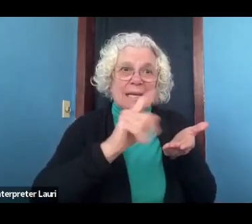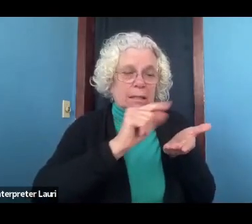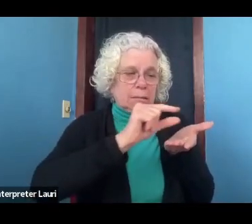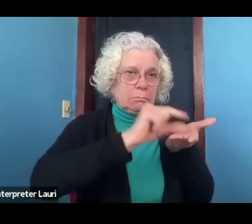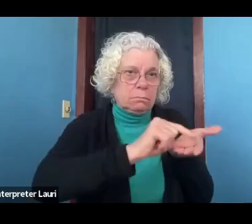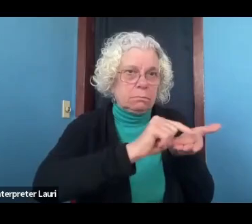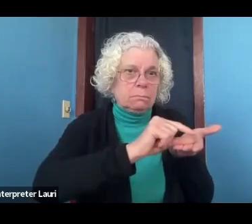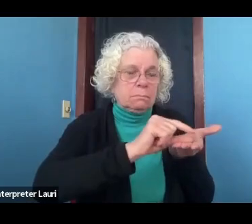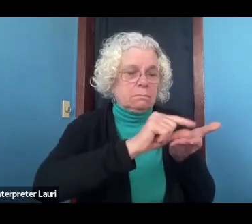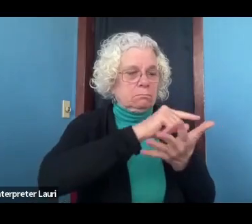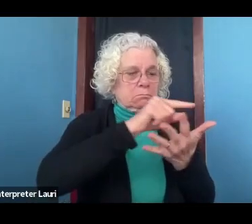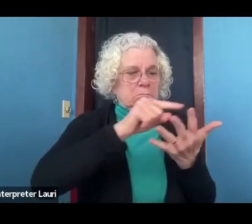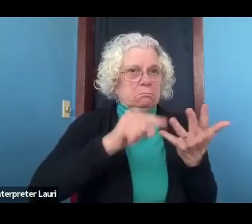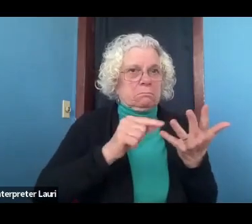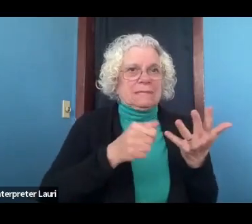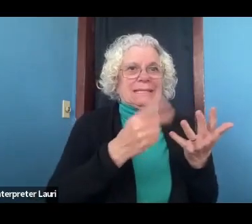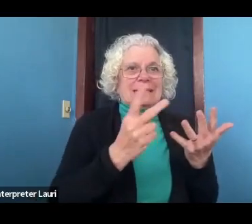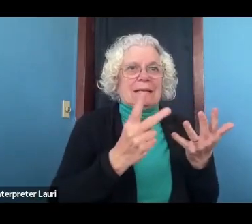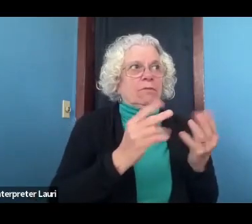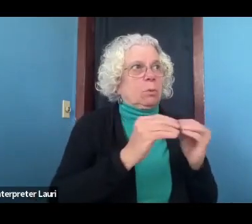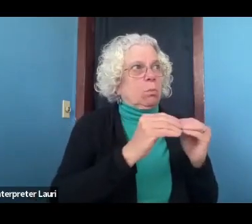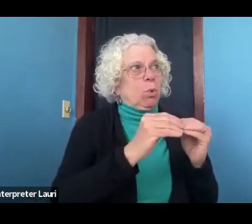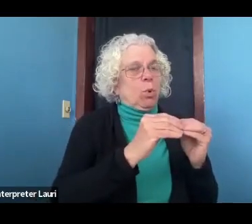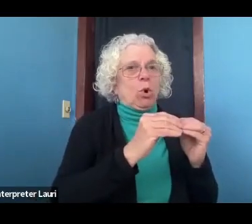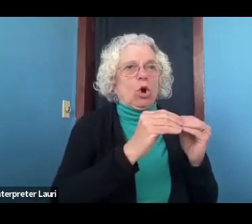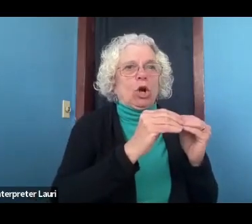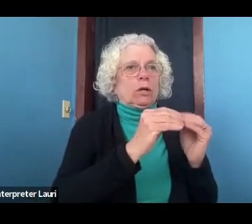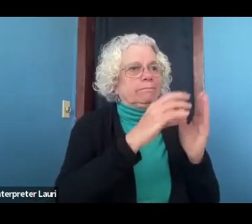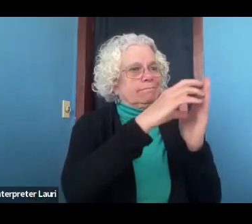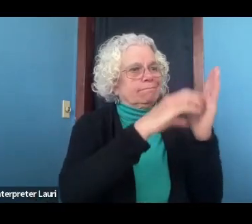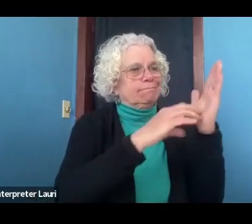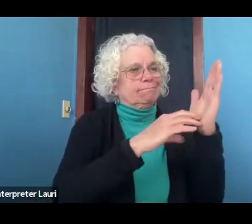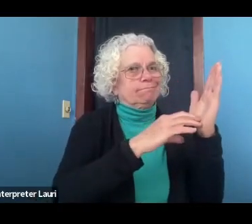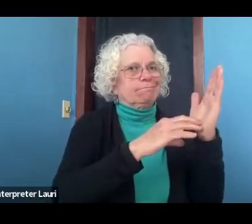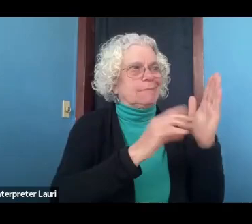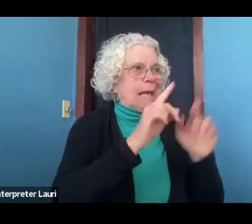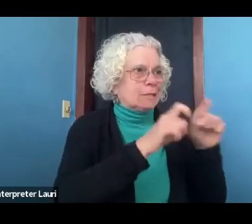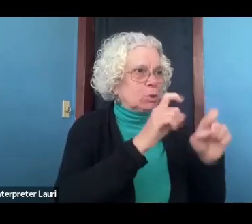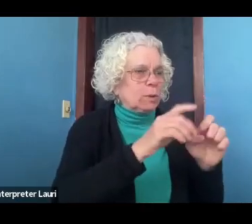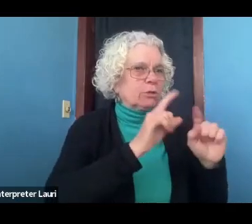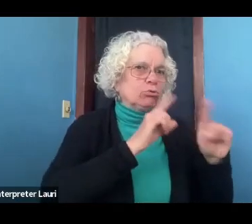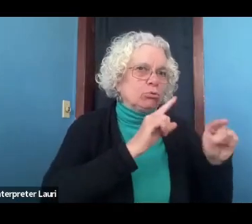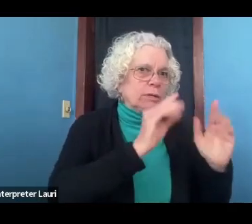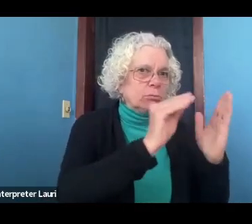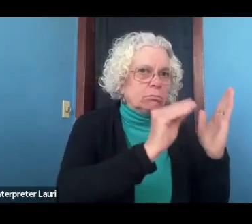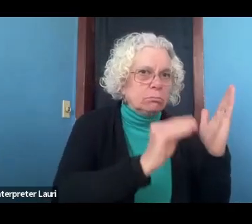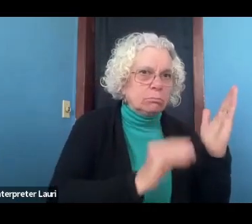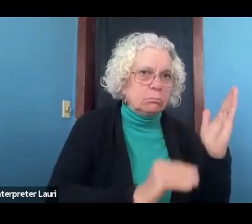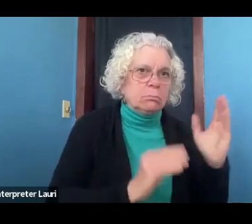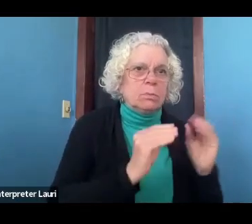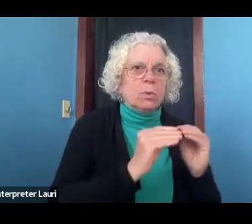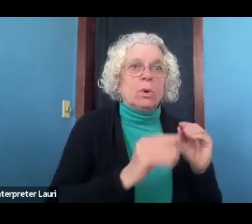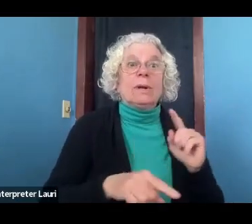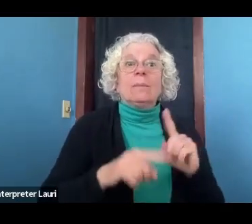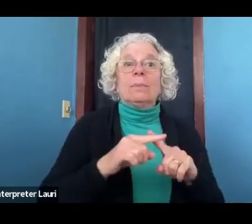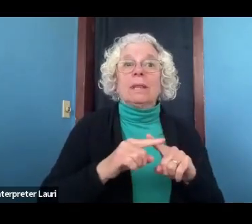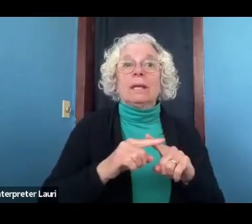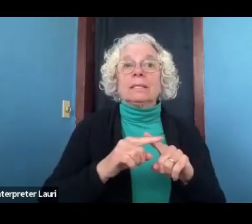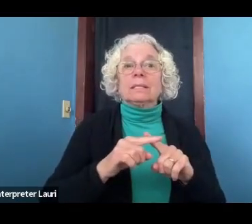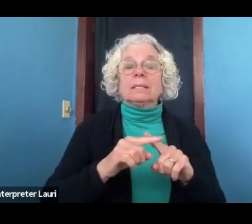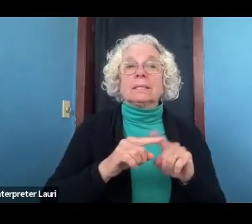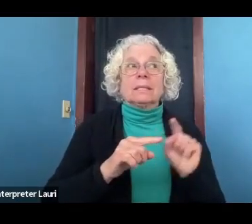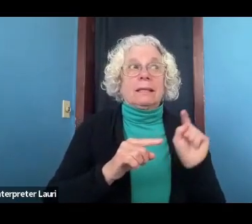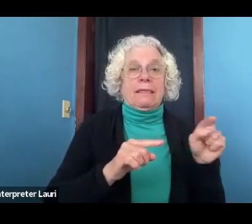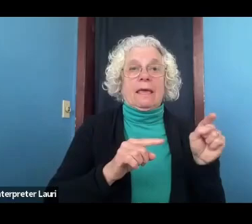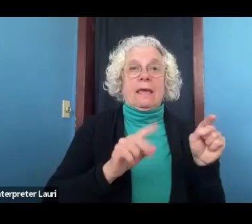has more space, asks you more questions, but it also has a worksheet that you can